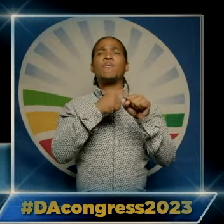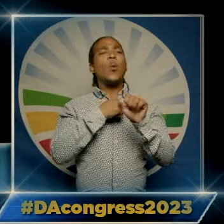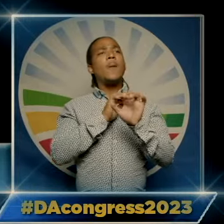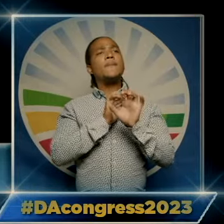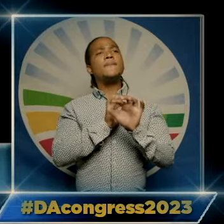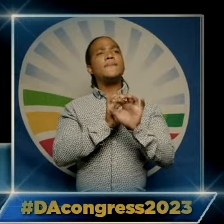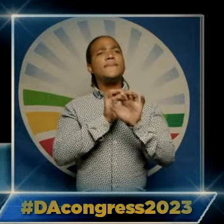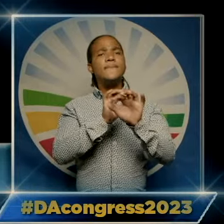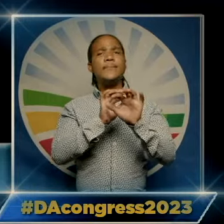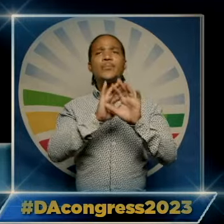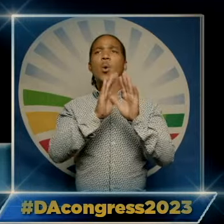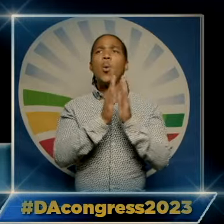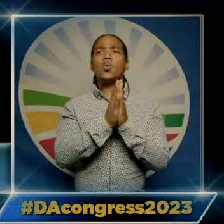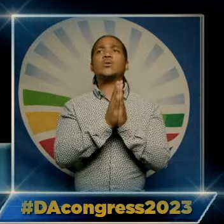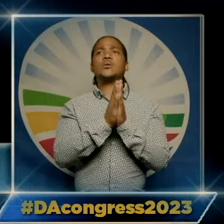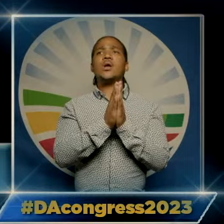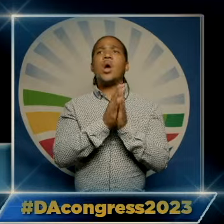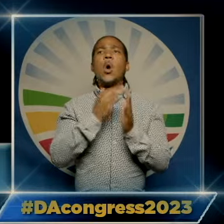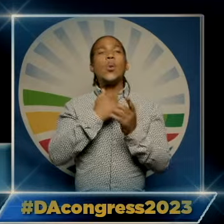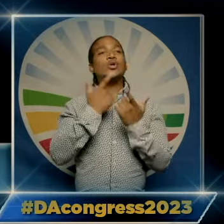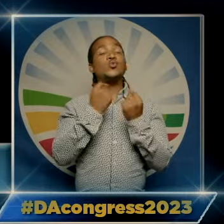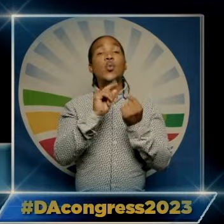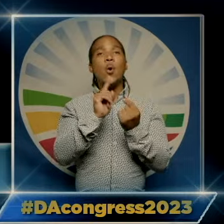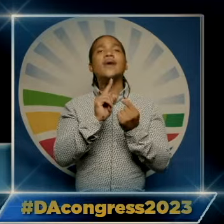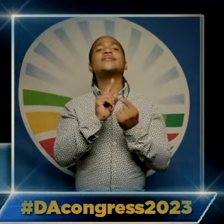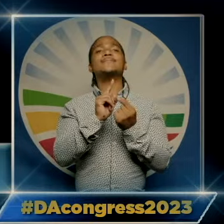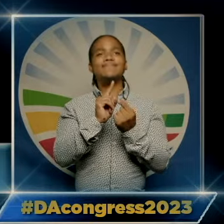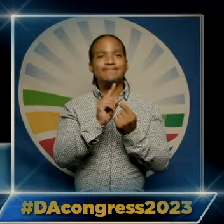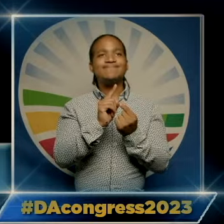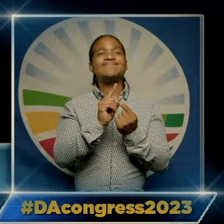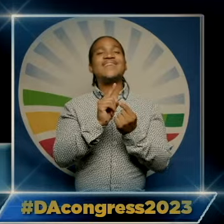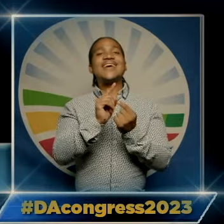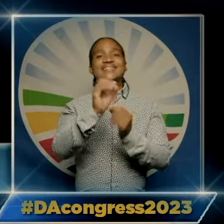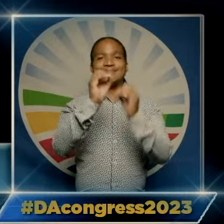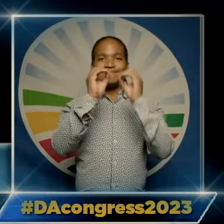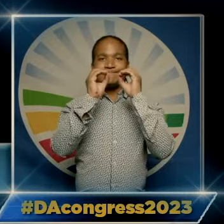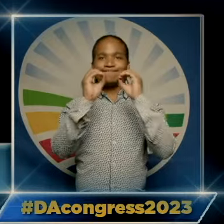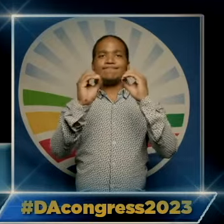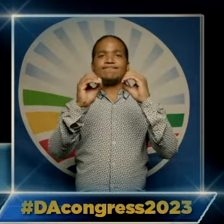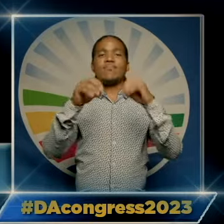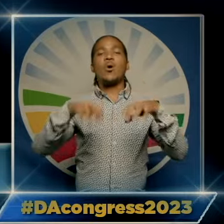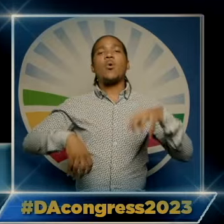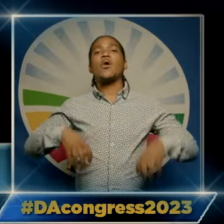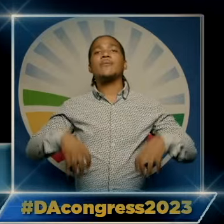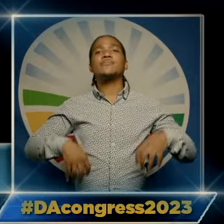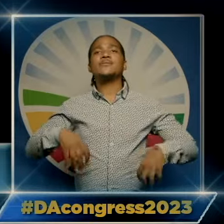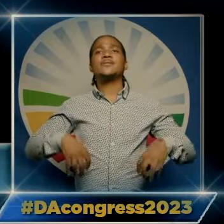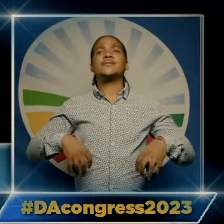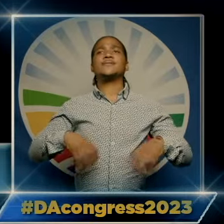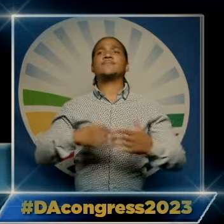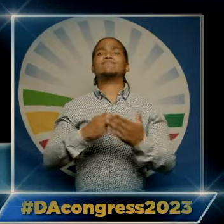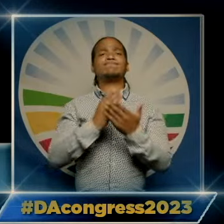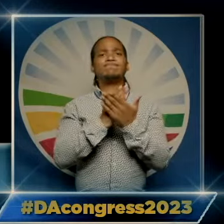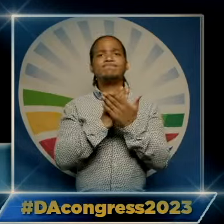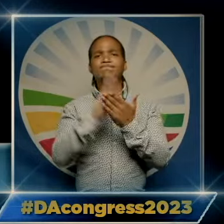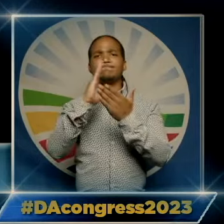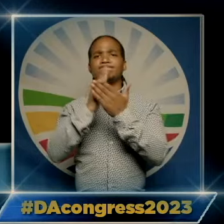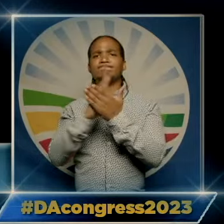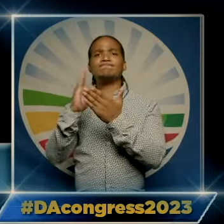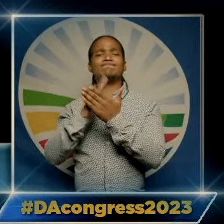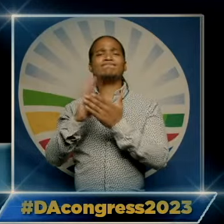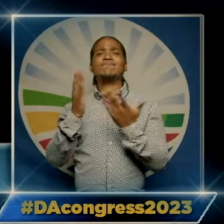institution. We sent a clear message of zero corruption. We put in place stringent measures to ensure value